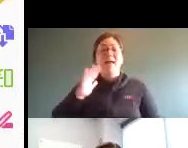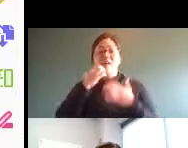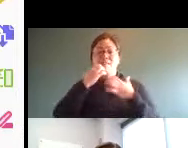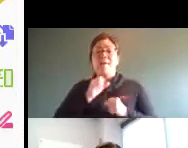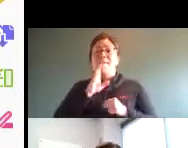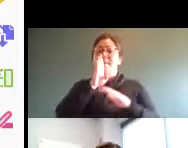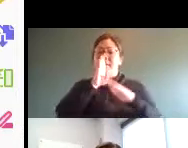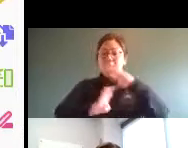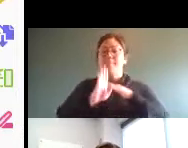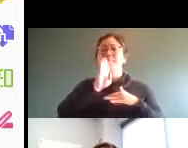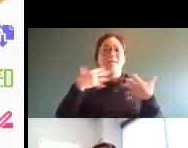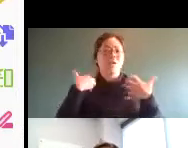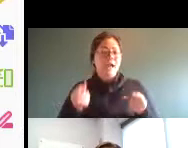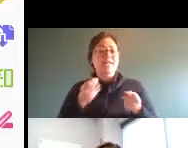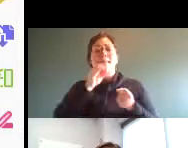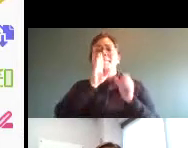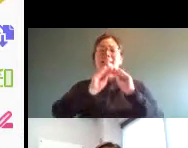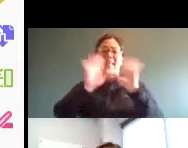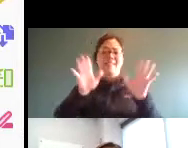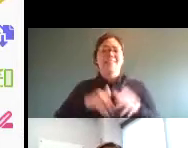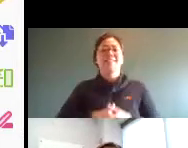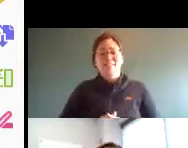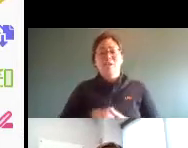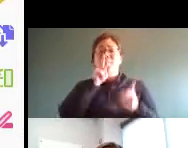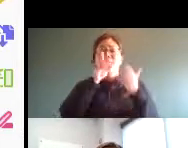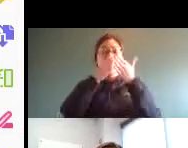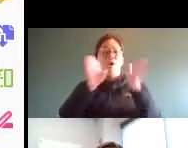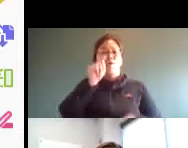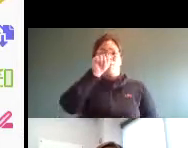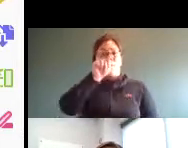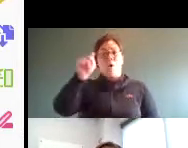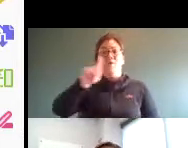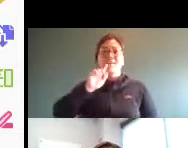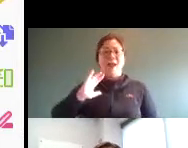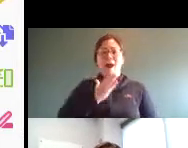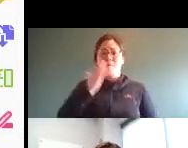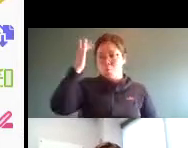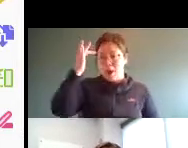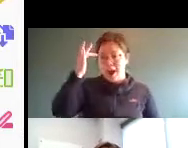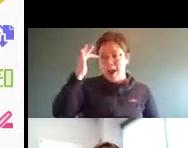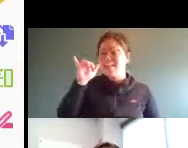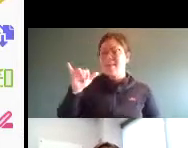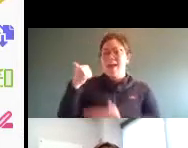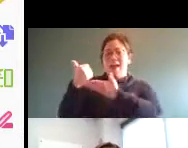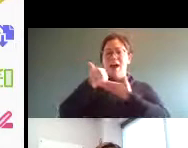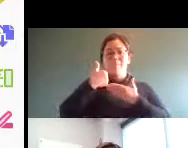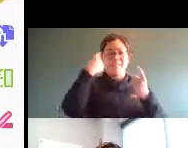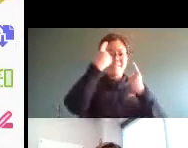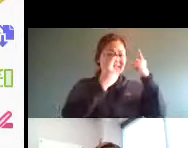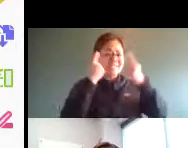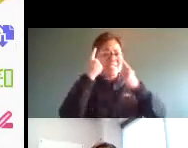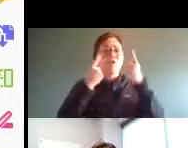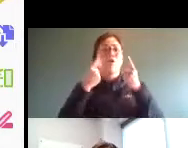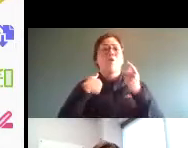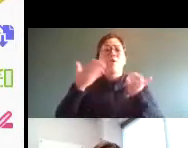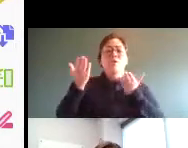courageous, and be a light. And overall, these are our whys. It's what we consider on a daily as we're serving those coming